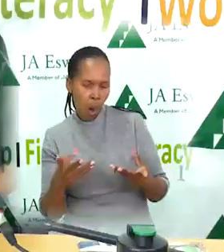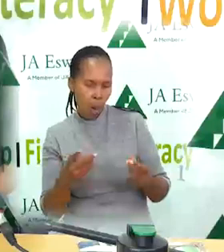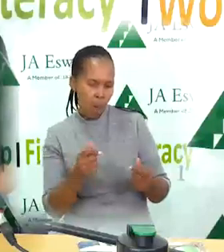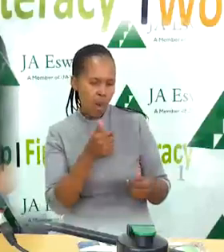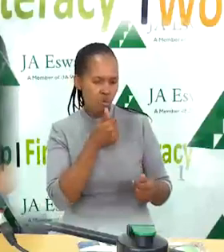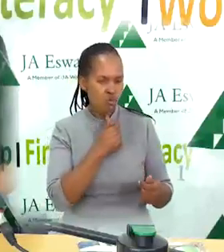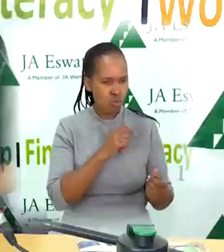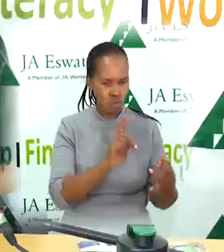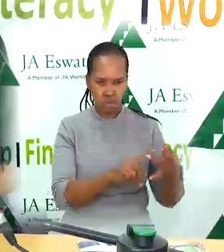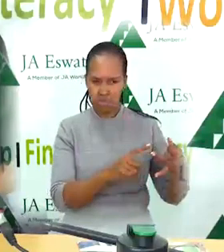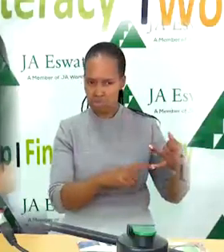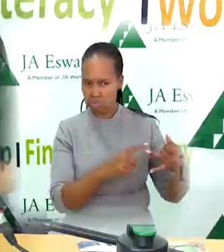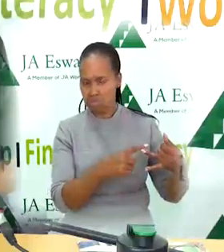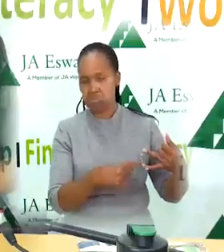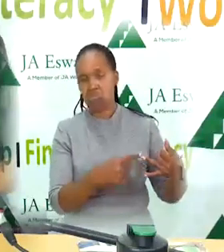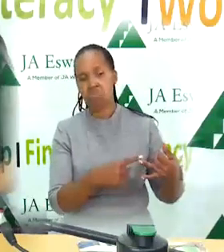the company.